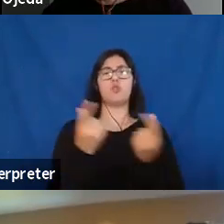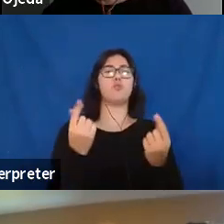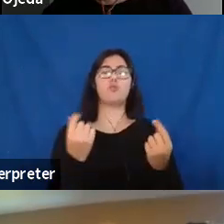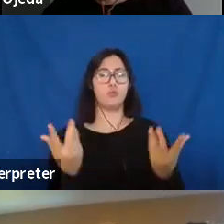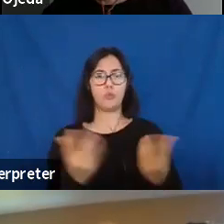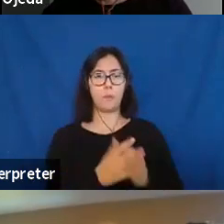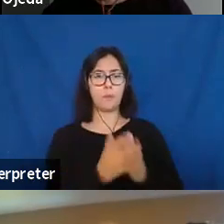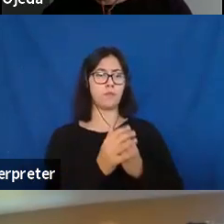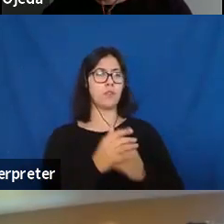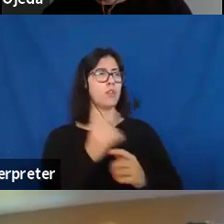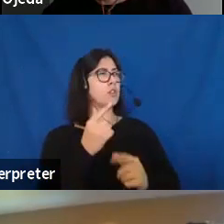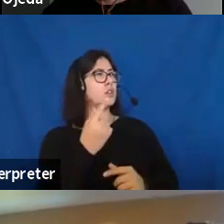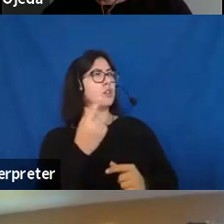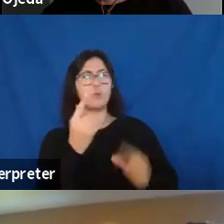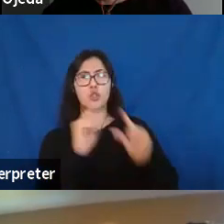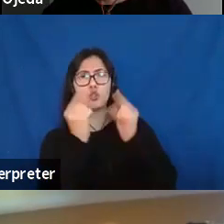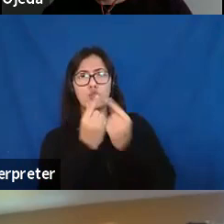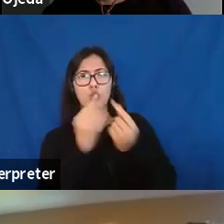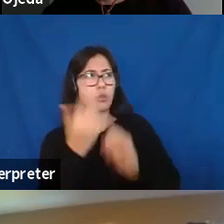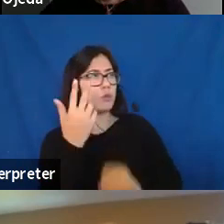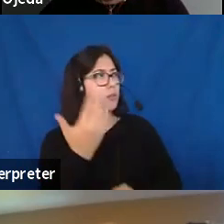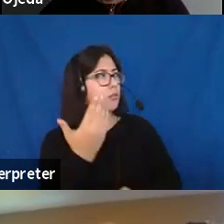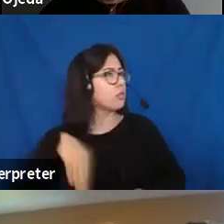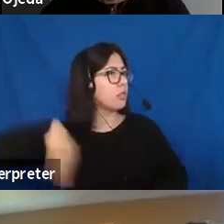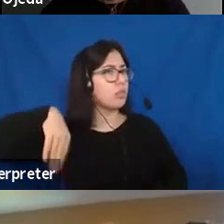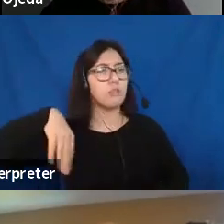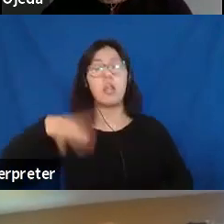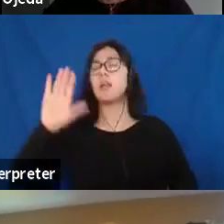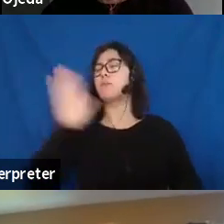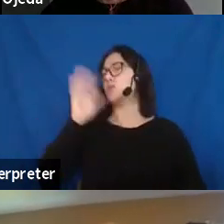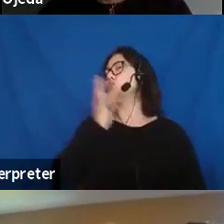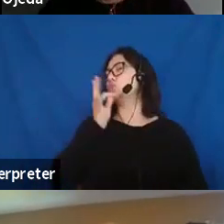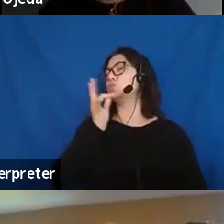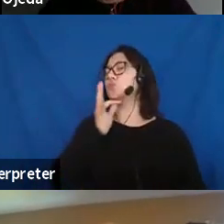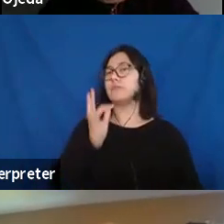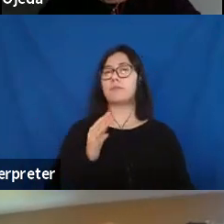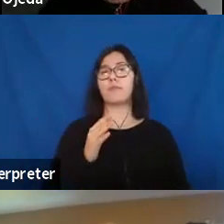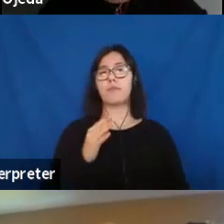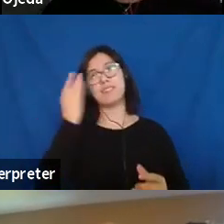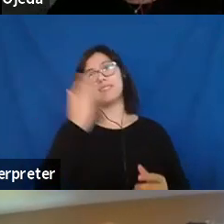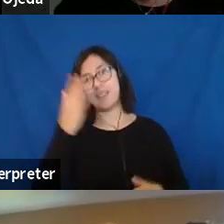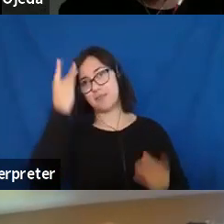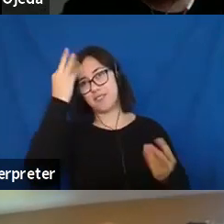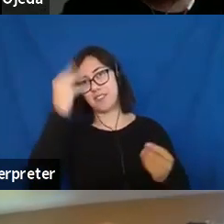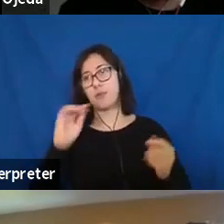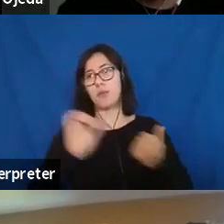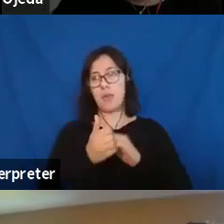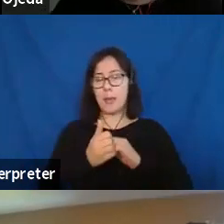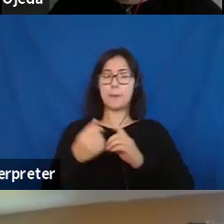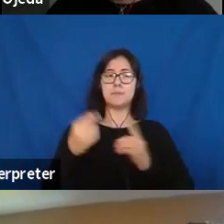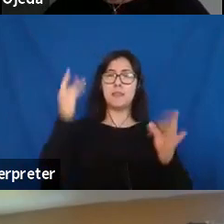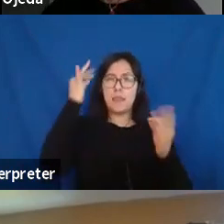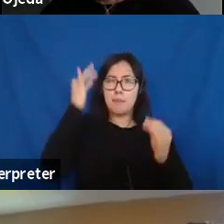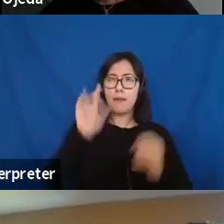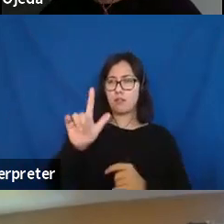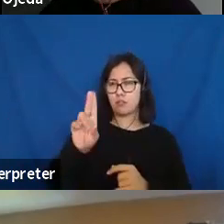we hear from group 3? Nope, we're going to do that in a minute. Thanks. Yeah. So I like that you sort of thought about how to bring it back to Lourdes. What is